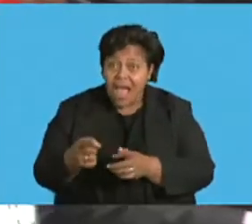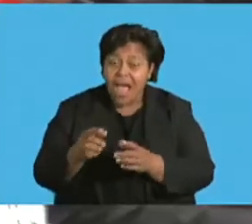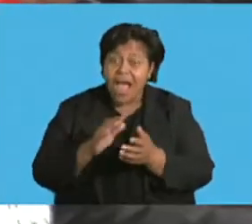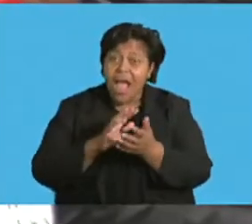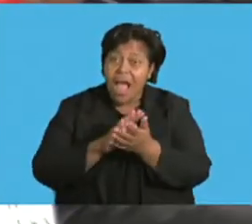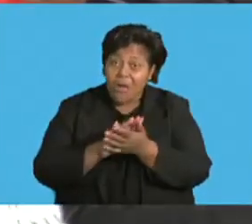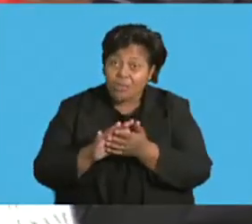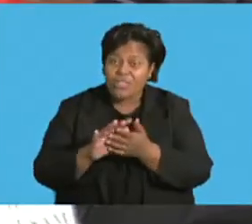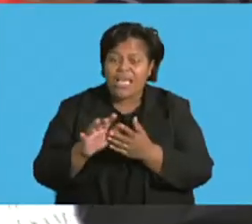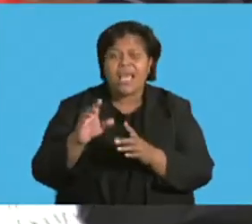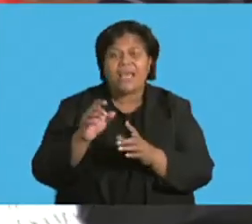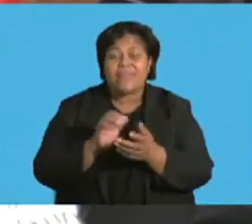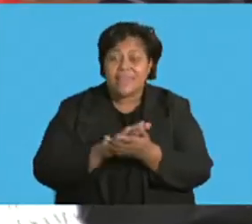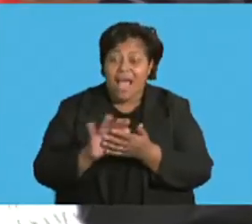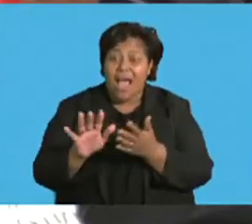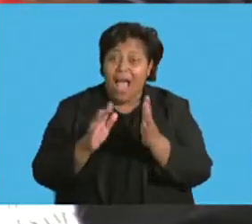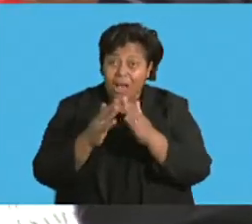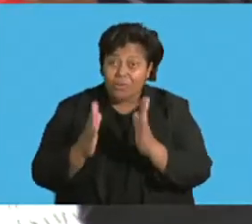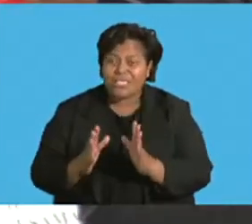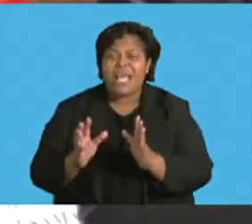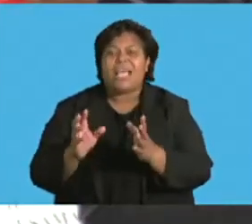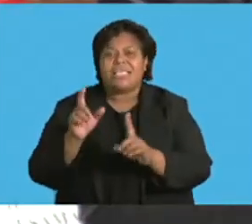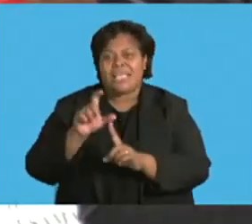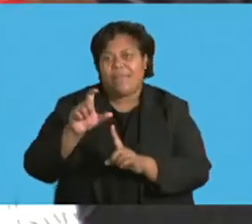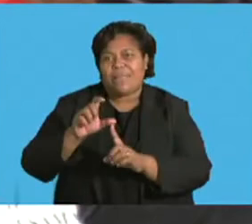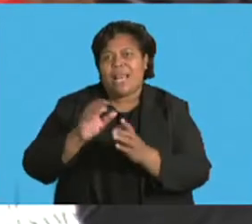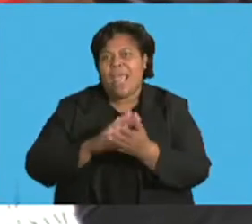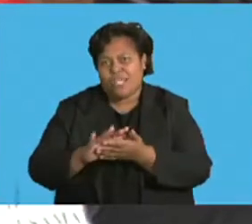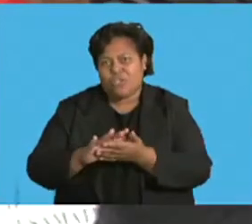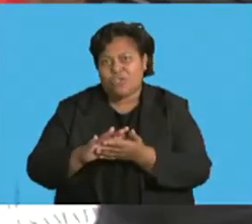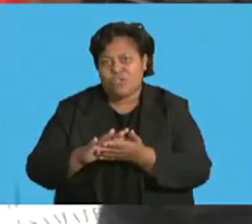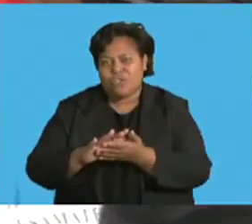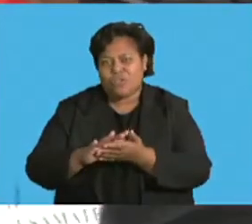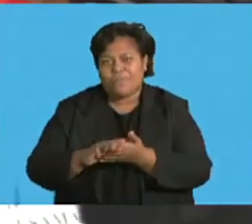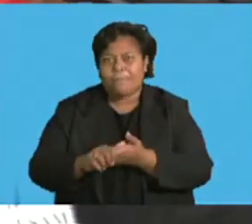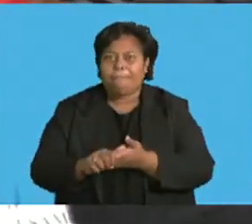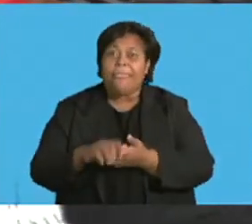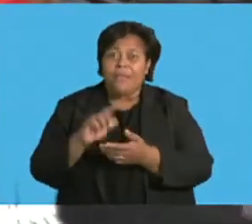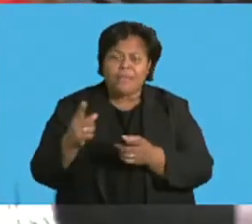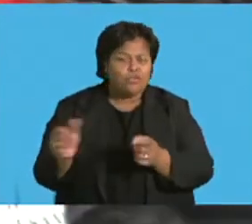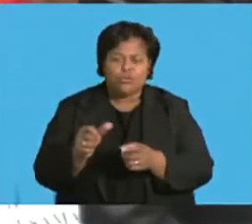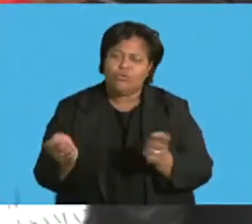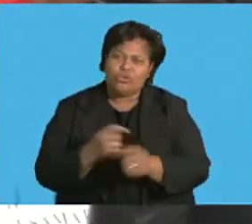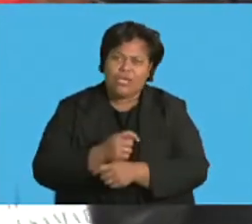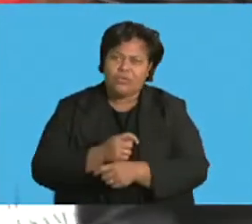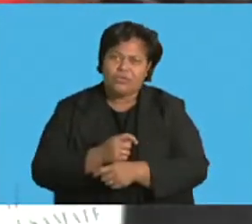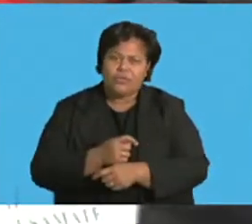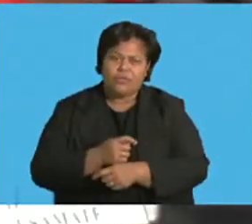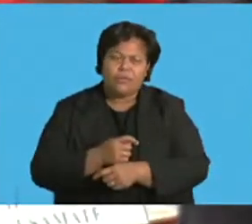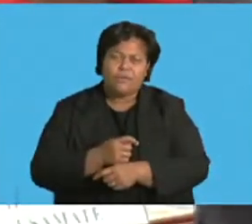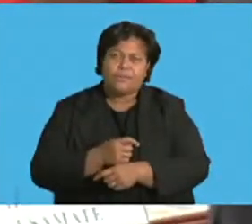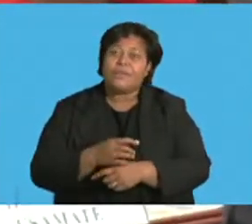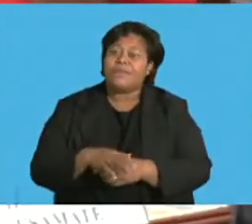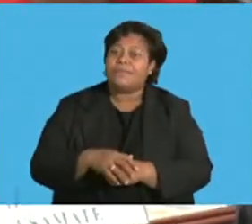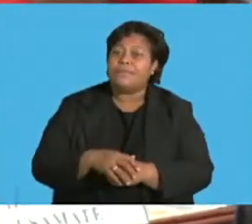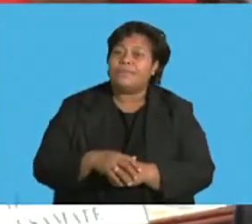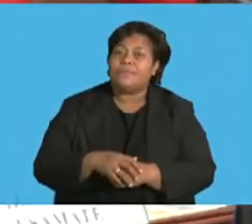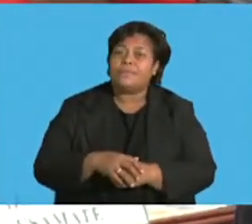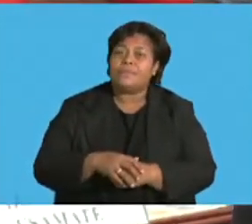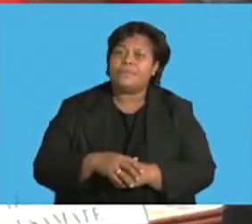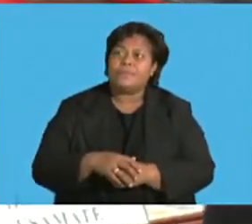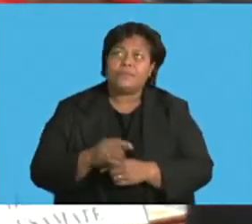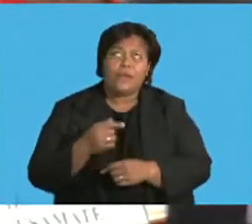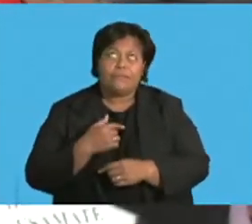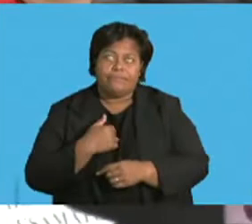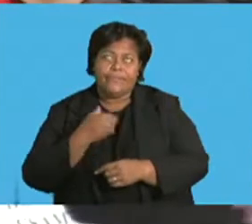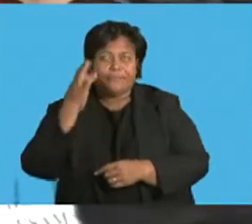Mr. Speaker, sir, the events that are, a lot of things have been said. And I wanted to, there's few words that actually came to my